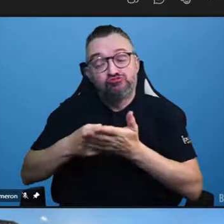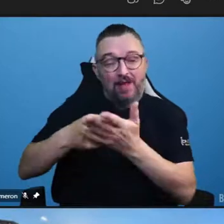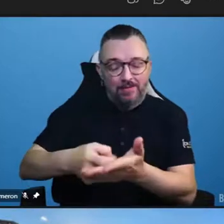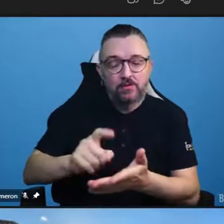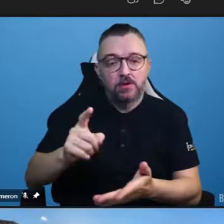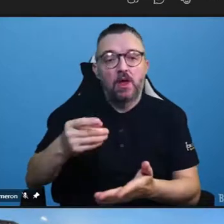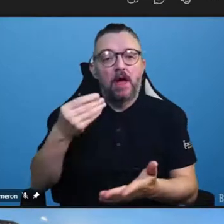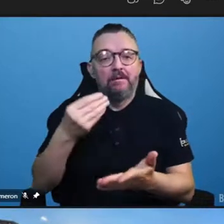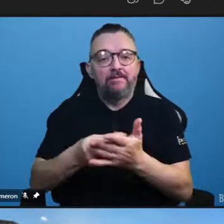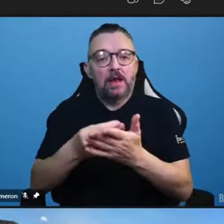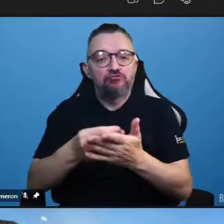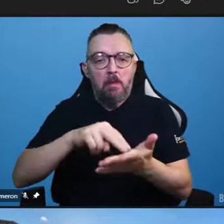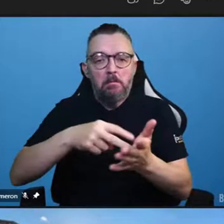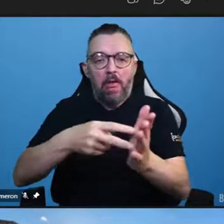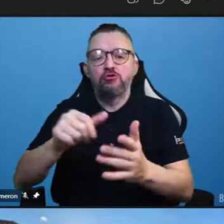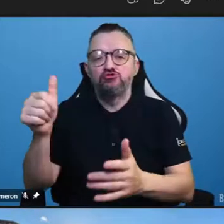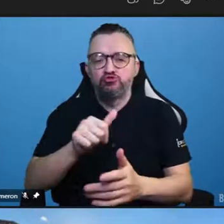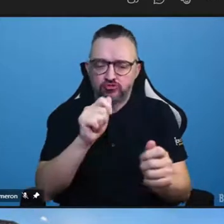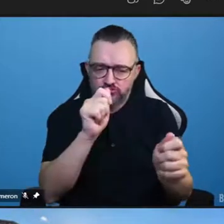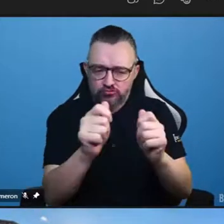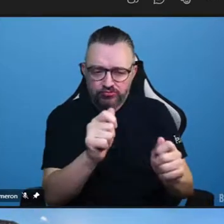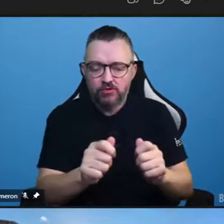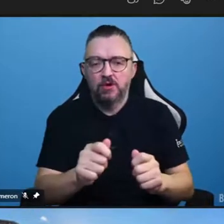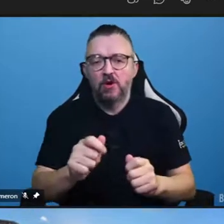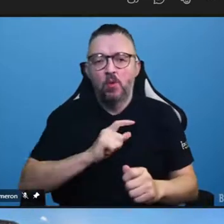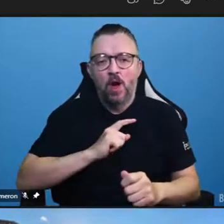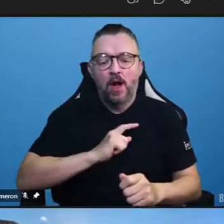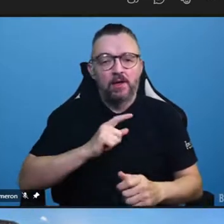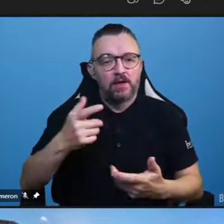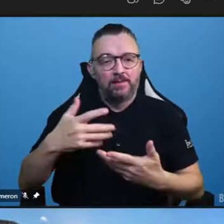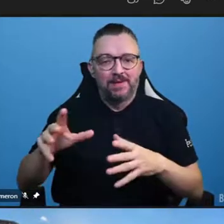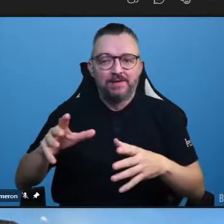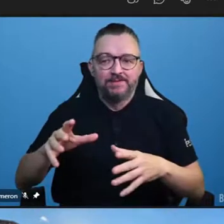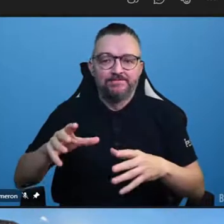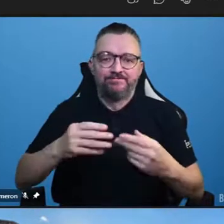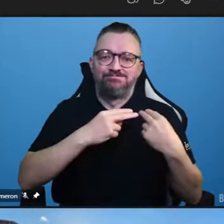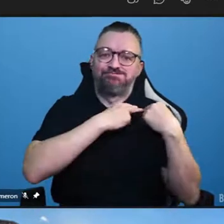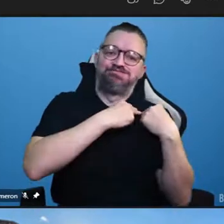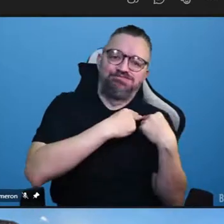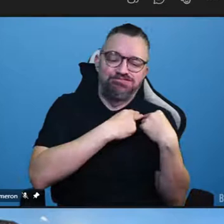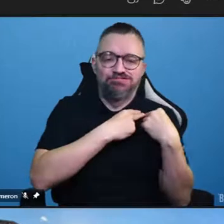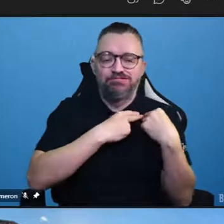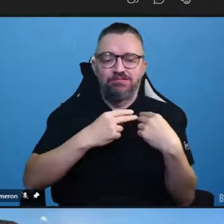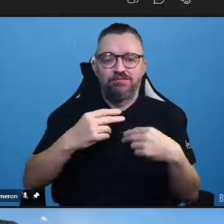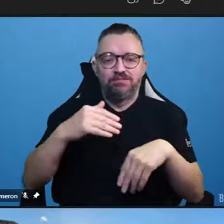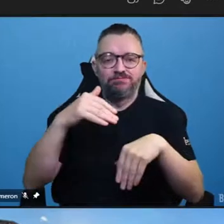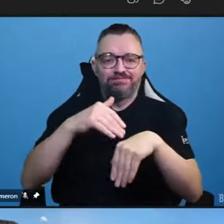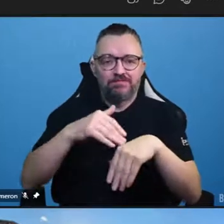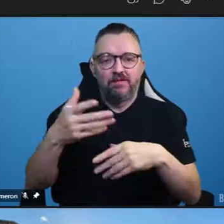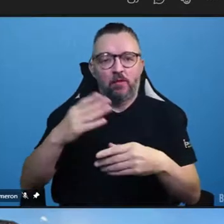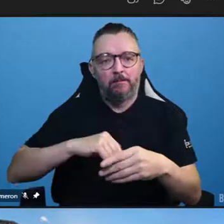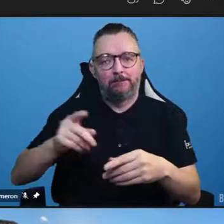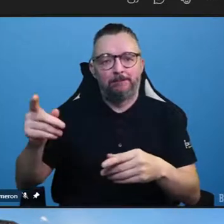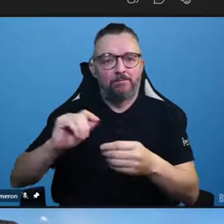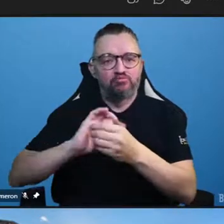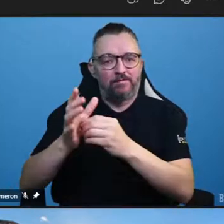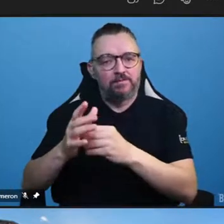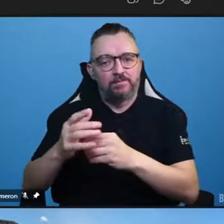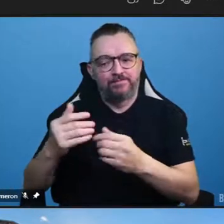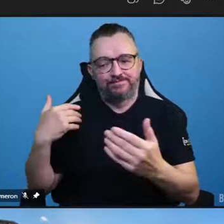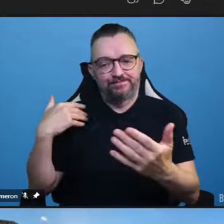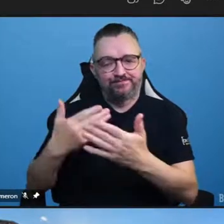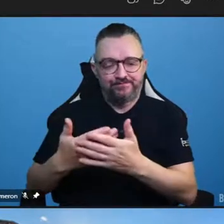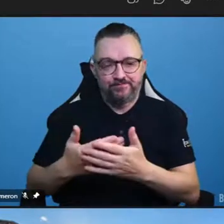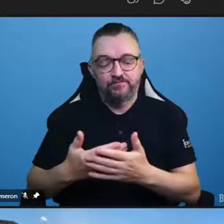plans accordingly to take into account the impact of this on its finances. We